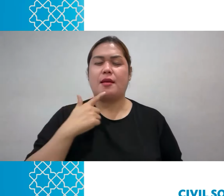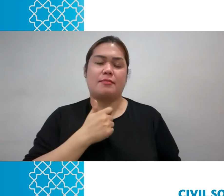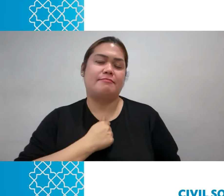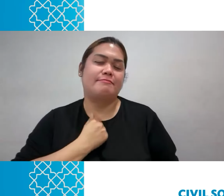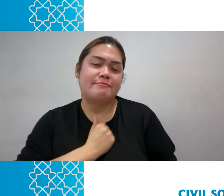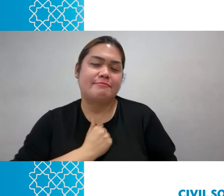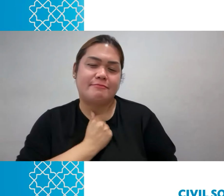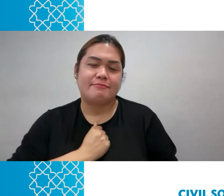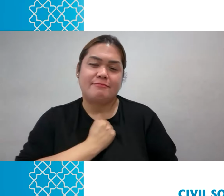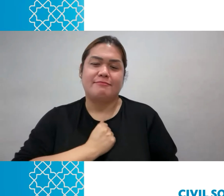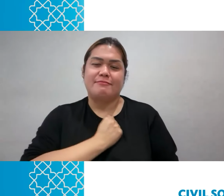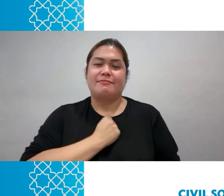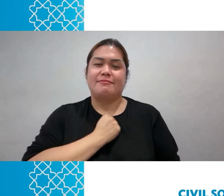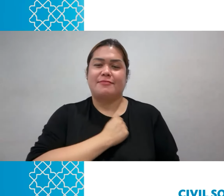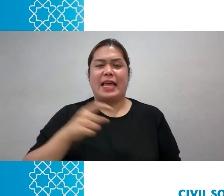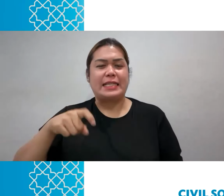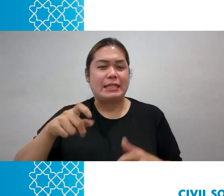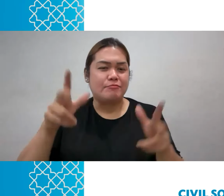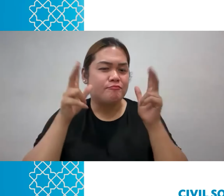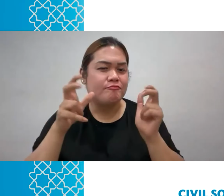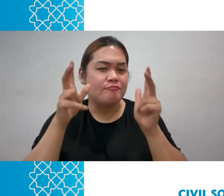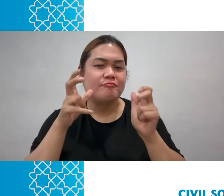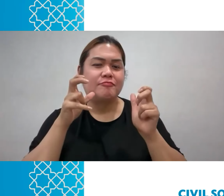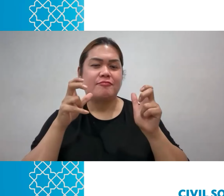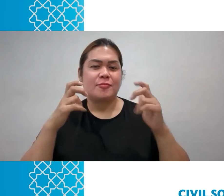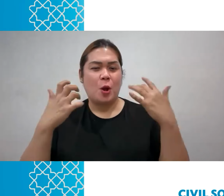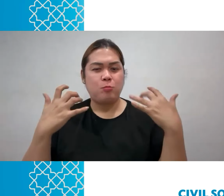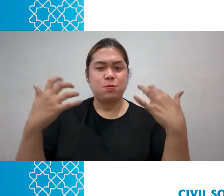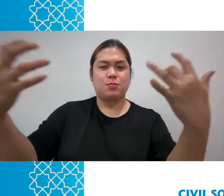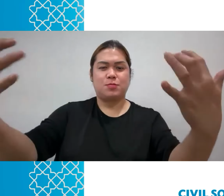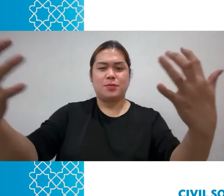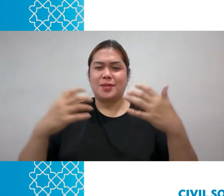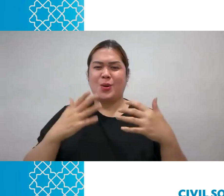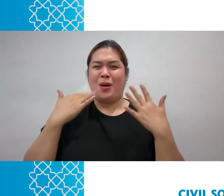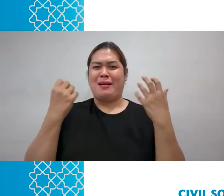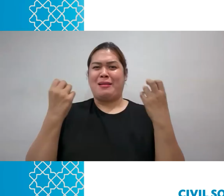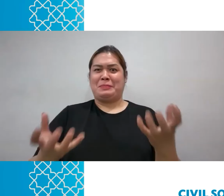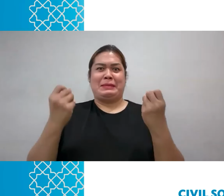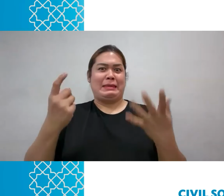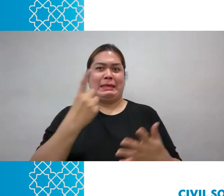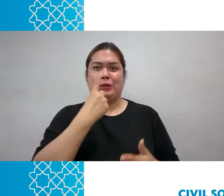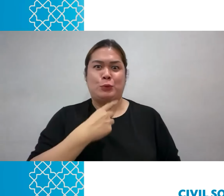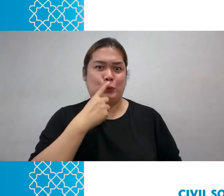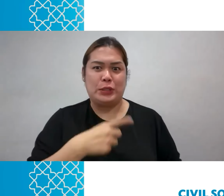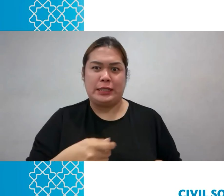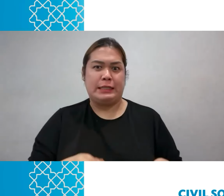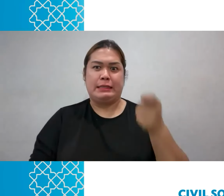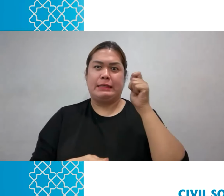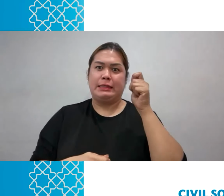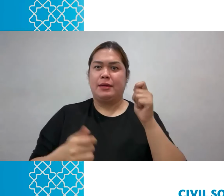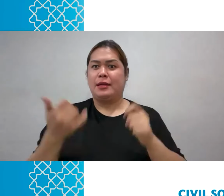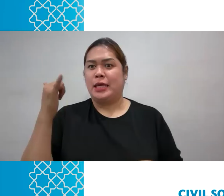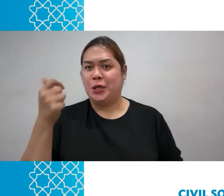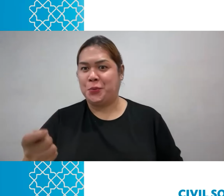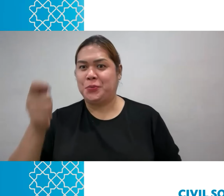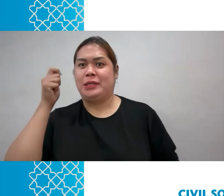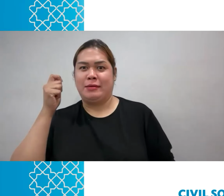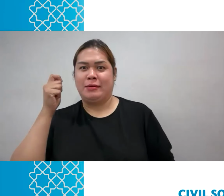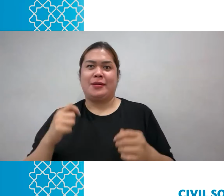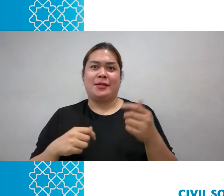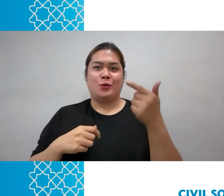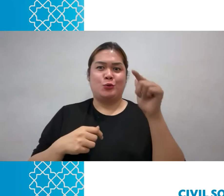the audience about this, why so many reds and why yellow and why green. But I can just simply say that, CSOs